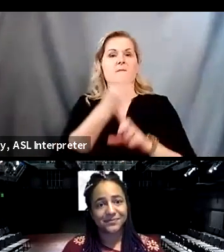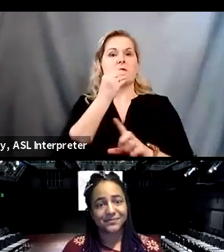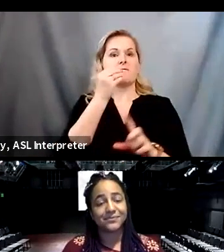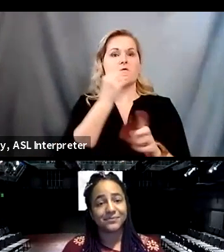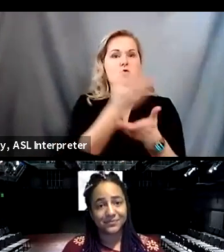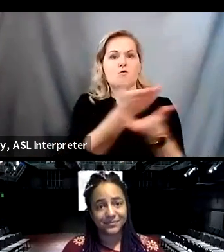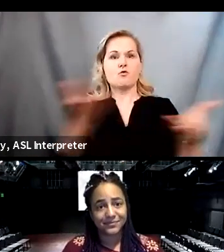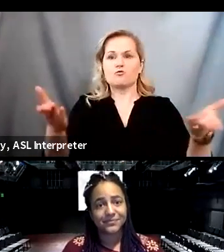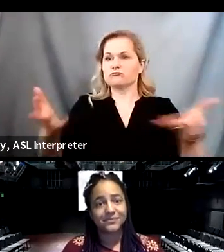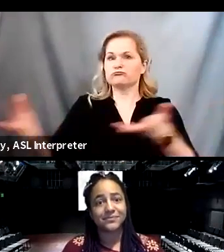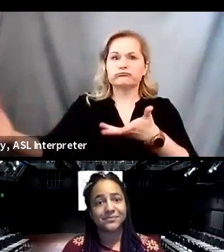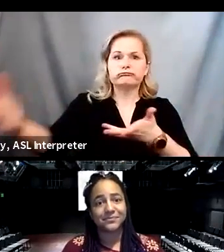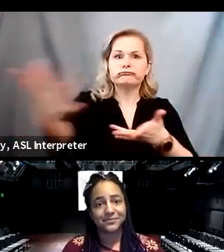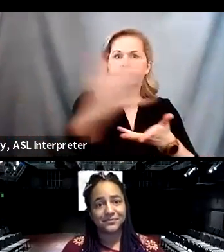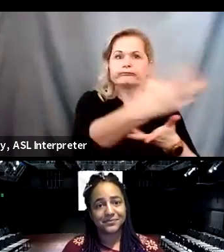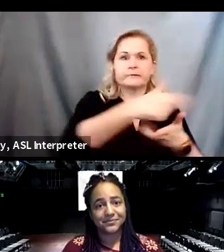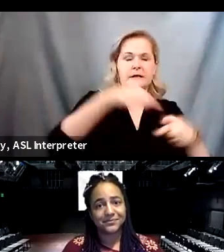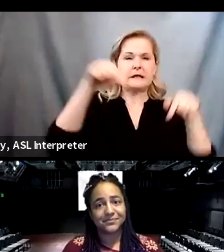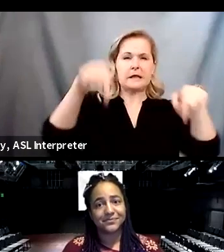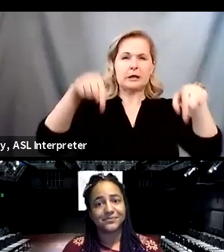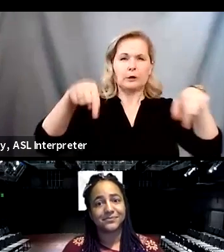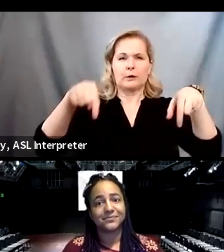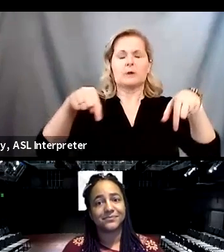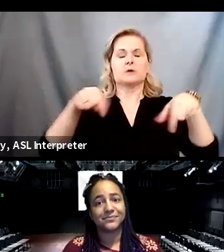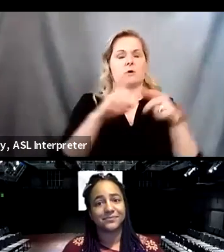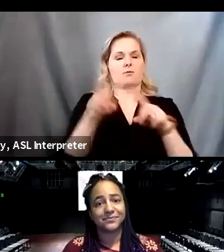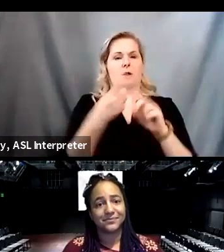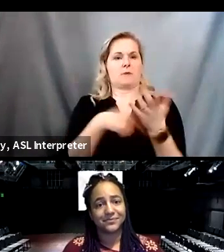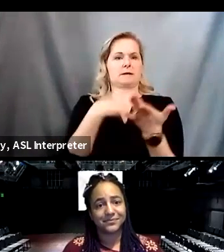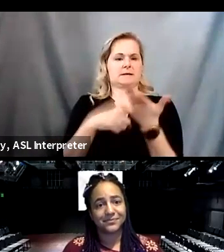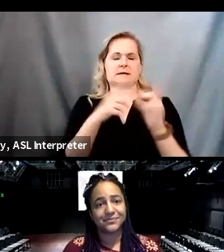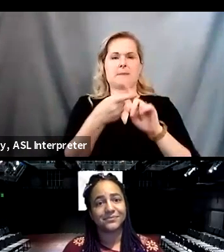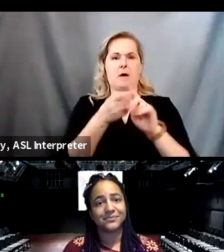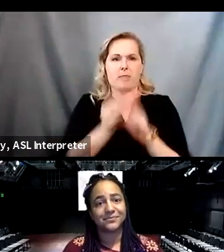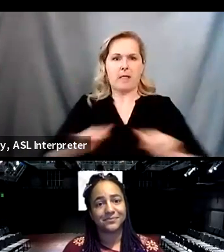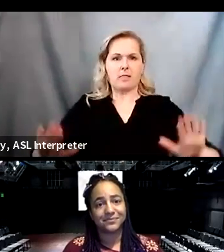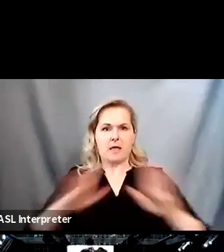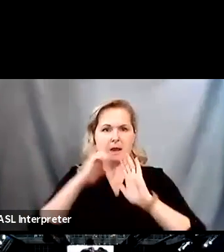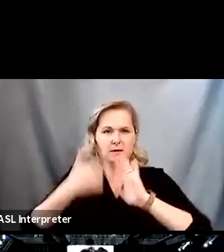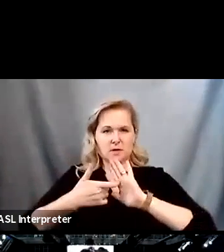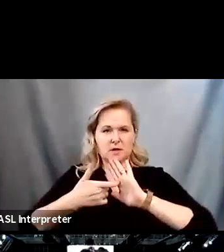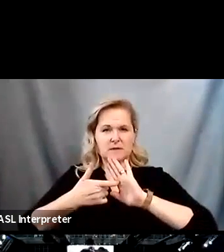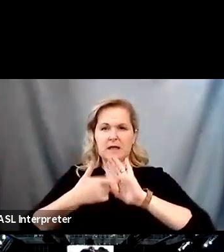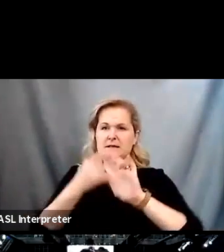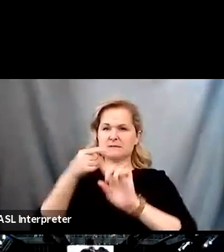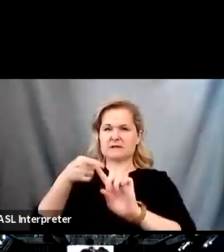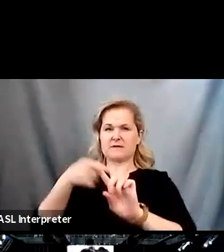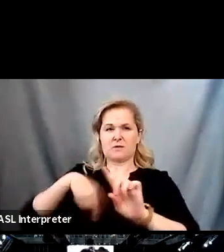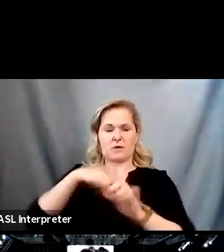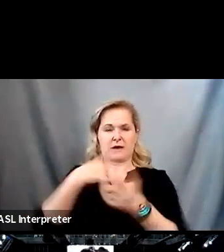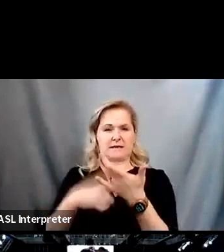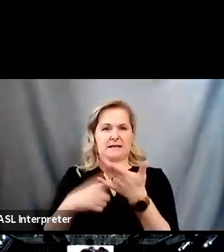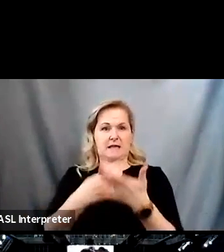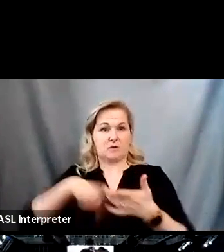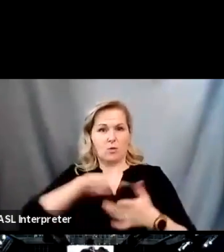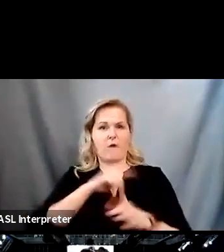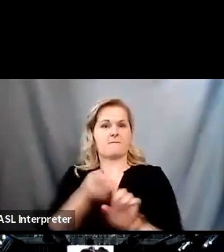from. And so when we talk about our land acknowledgements, particularly when we talk about where we're coming